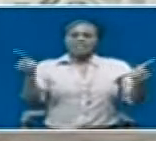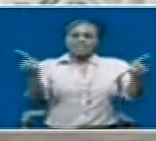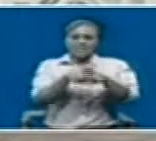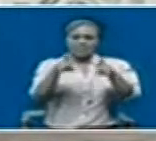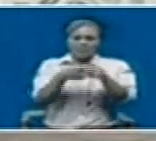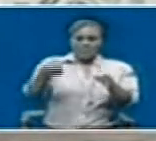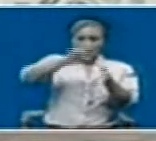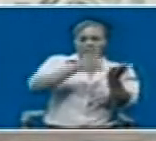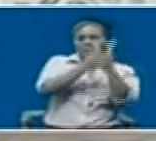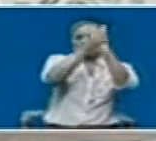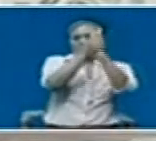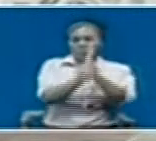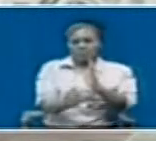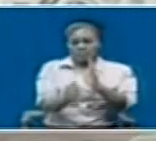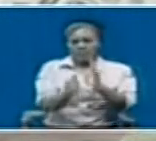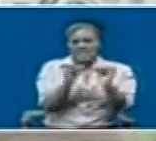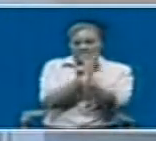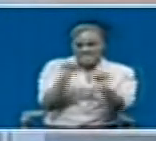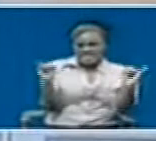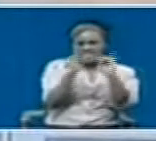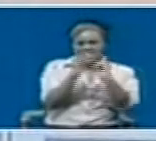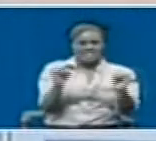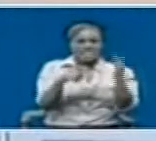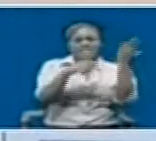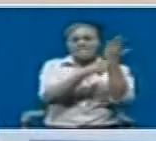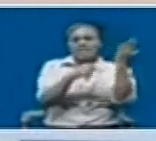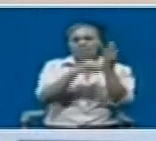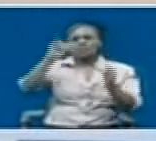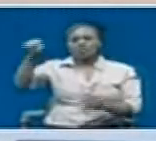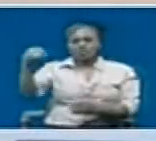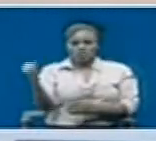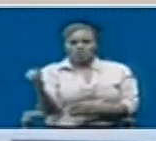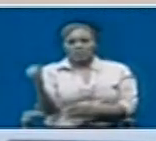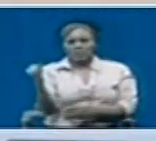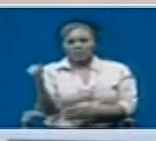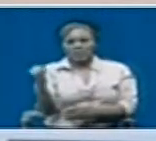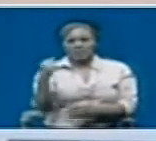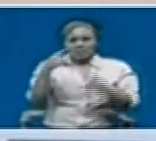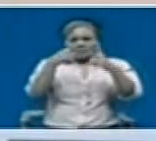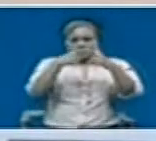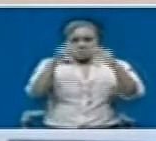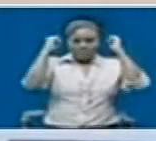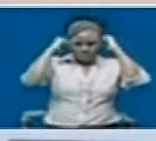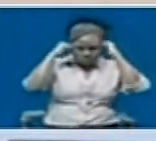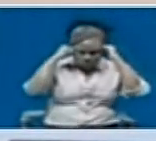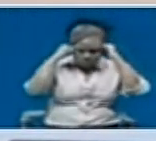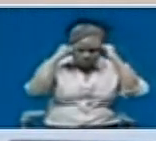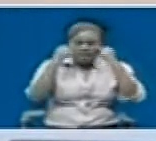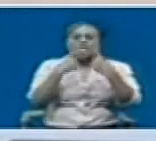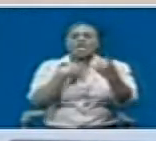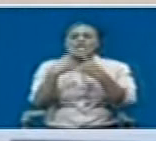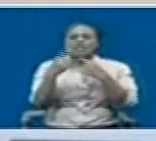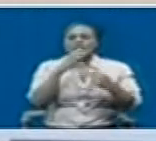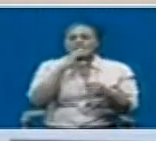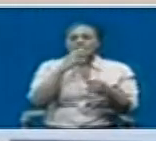added skills on cleaning services. My name is Johnston Munene Ngugi. I studied forensics, information technology and